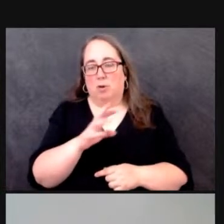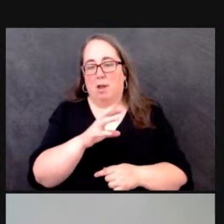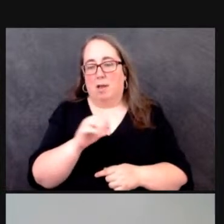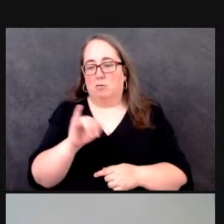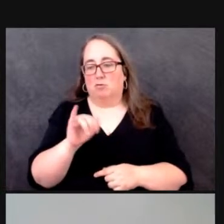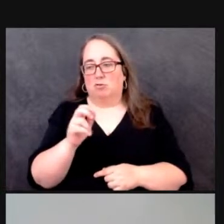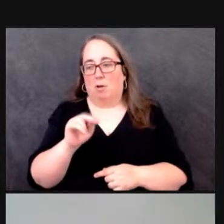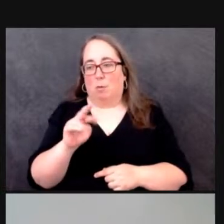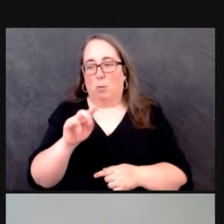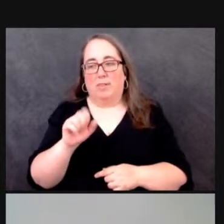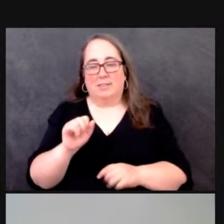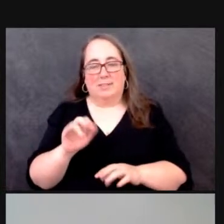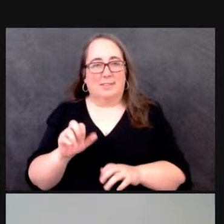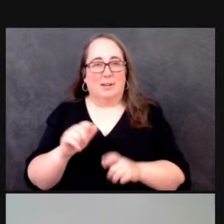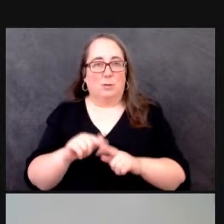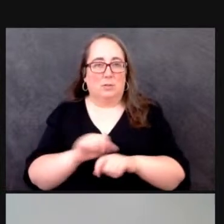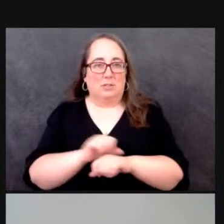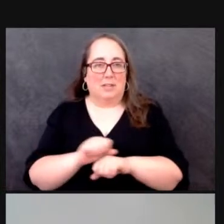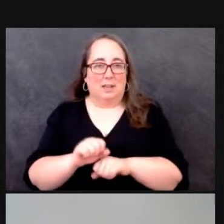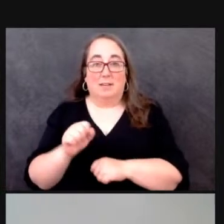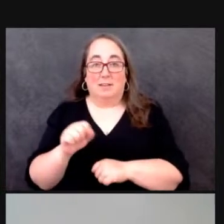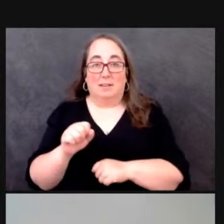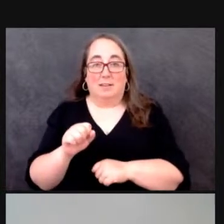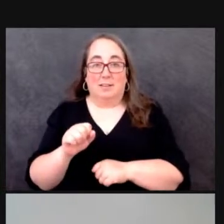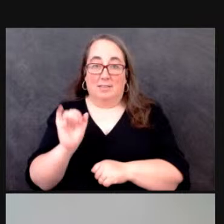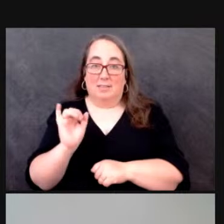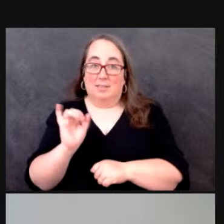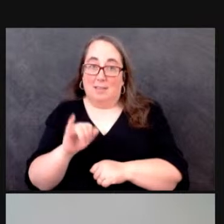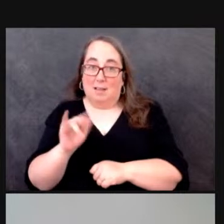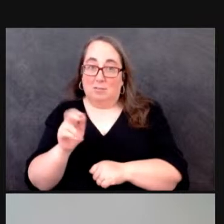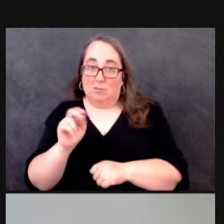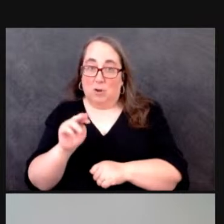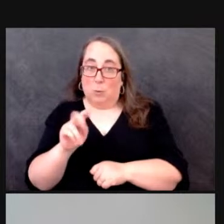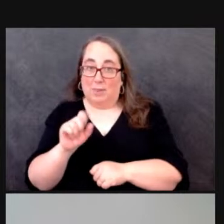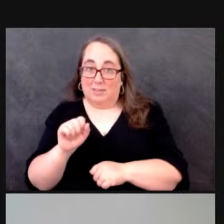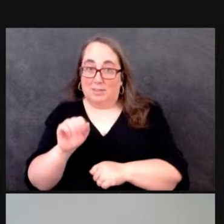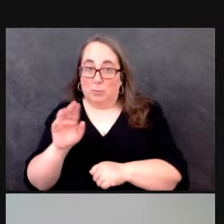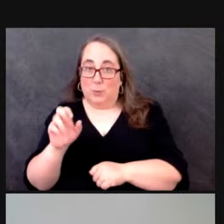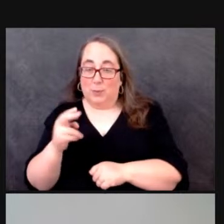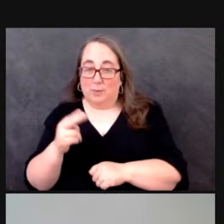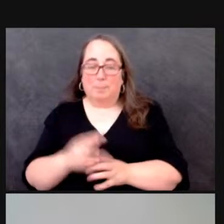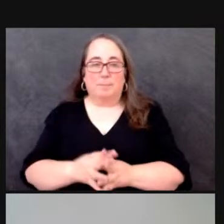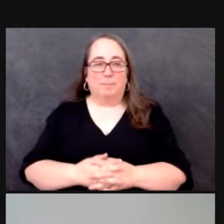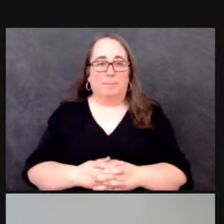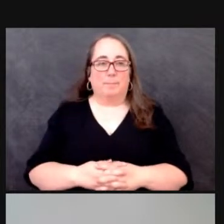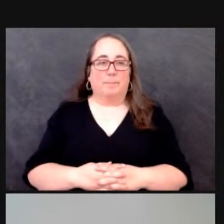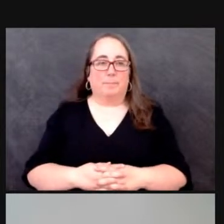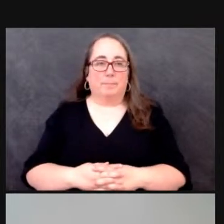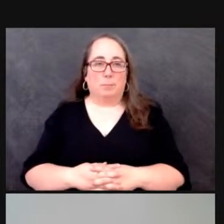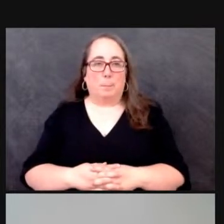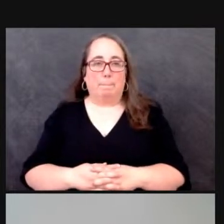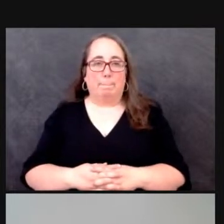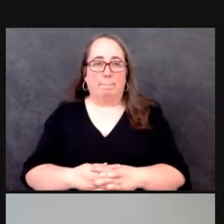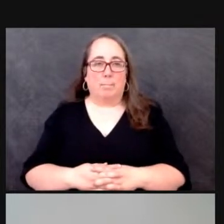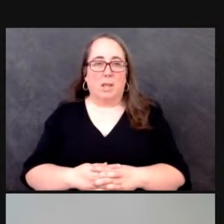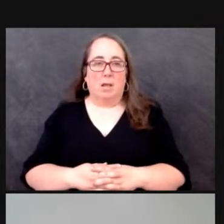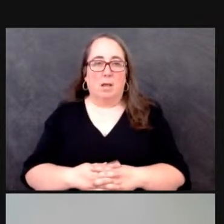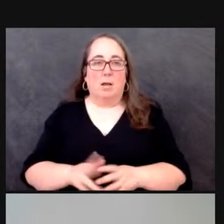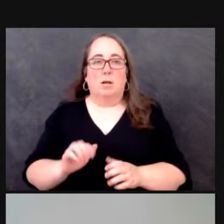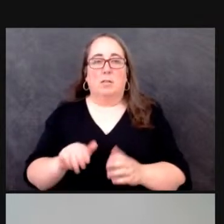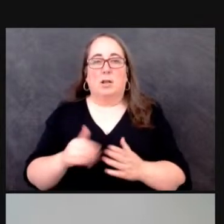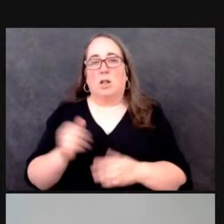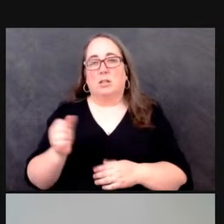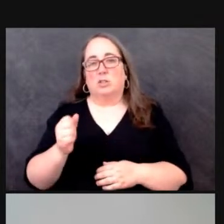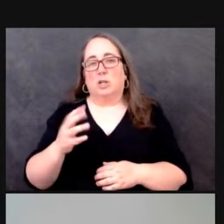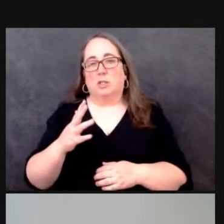also take to the stage. Yes, that John Wilkes Booth. Like all Shakespearean tragedies,